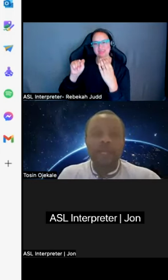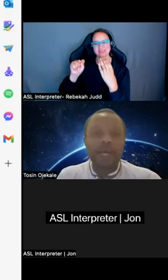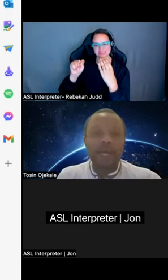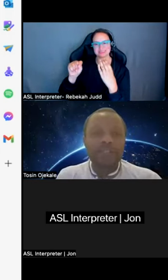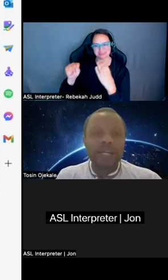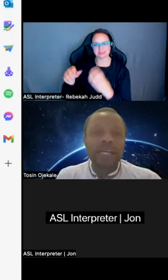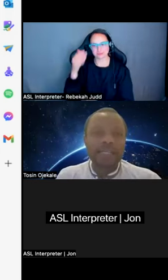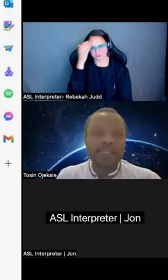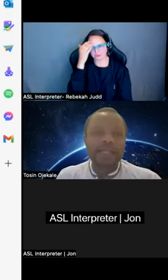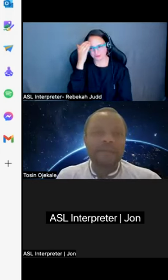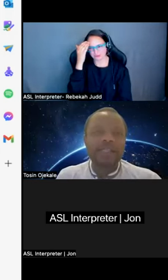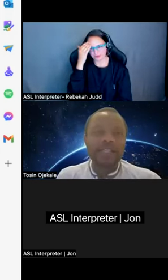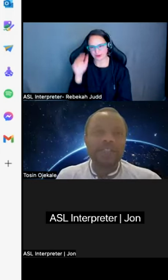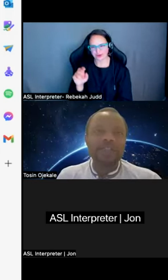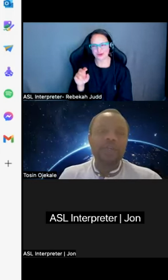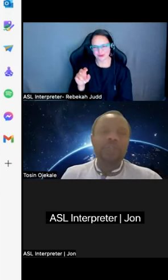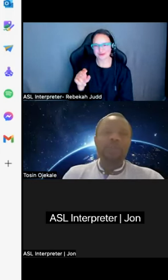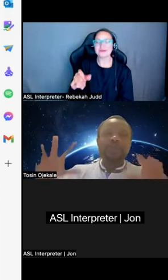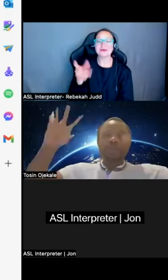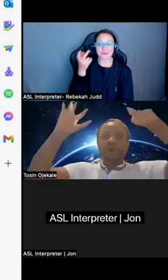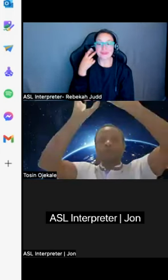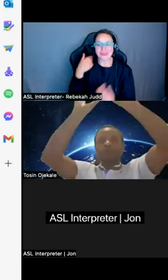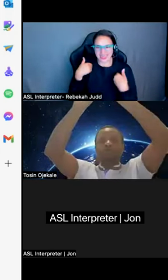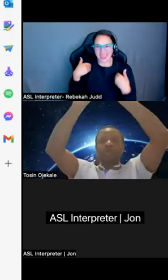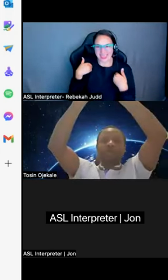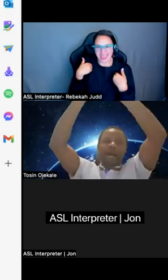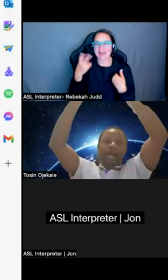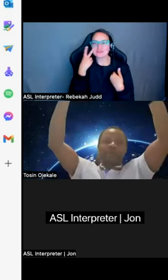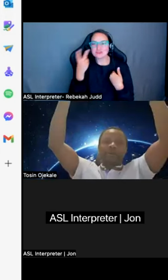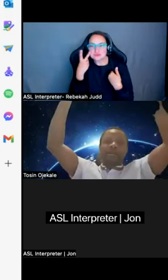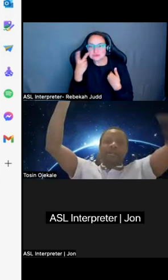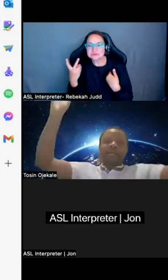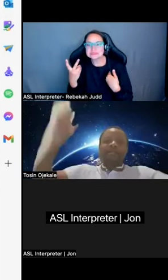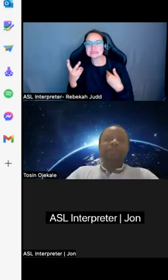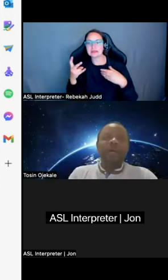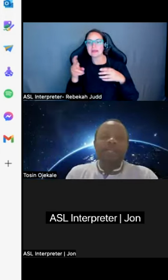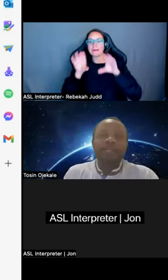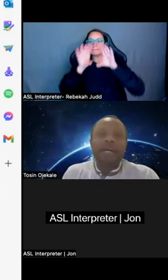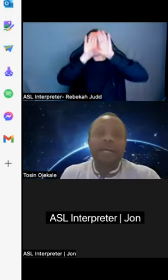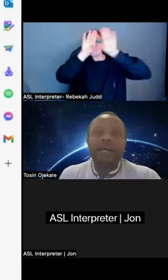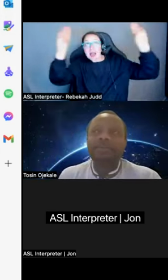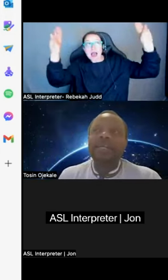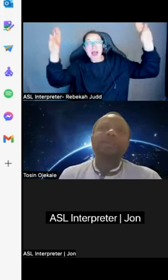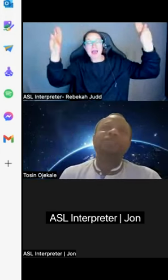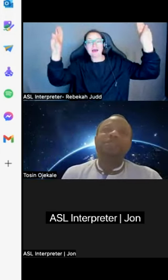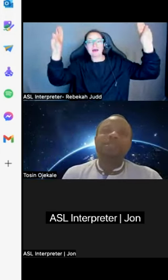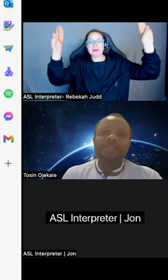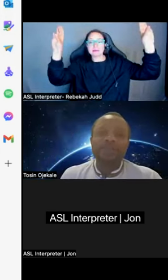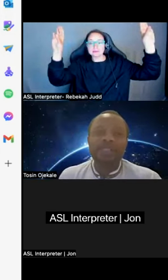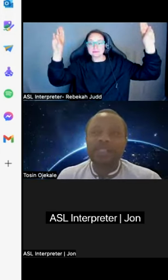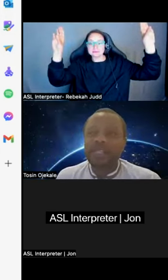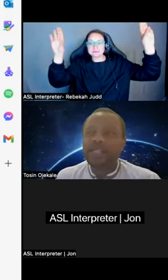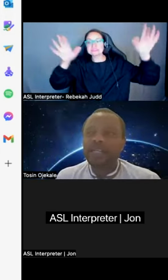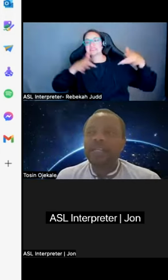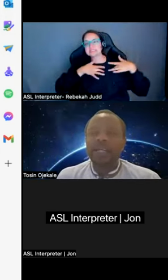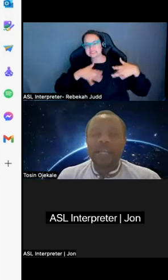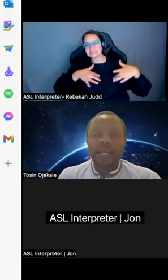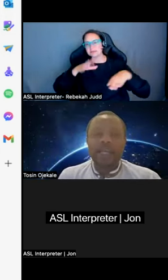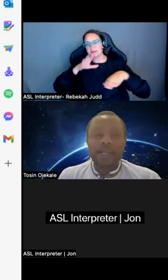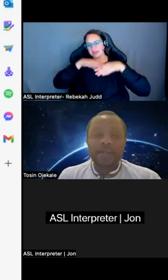week, actually has the ventilation duct. So you see all those big pipes that are usually tagged to the